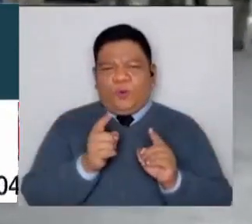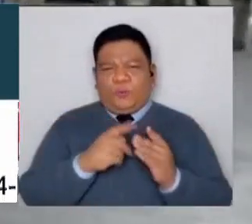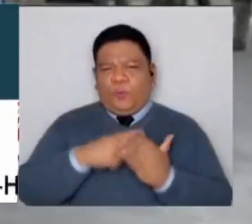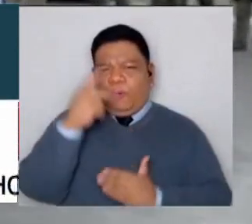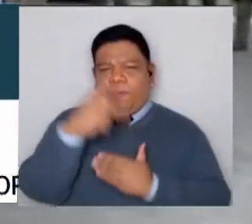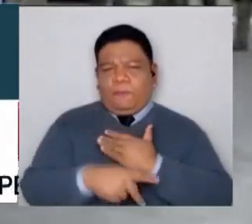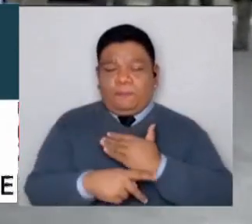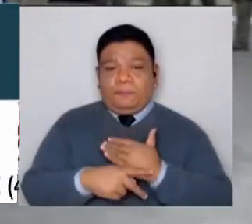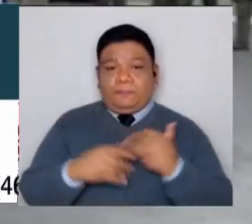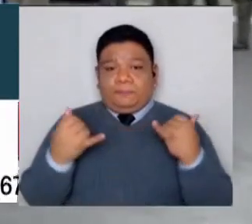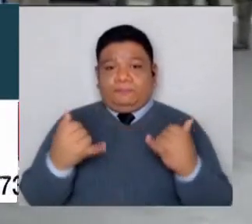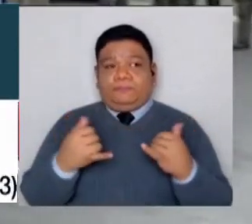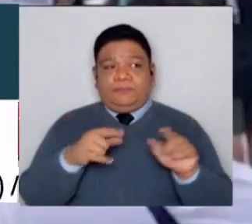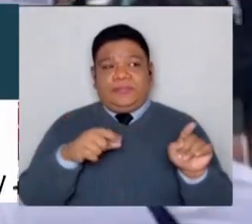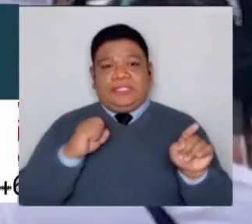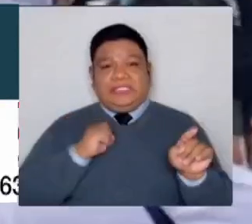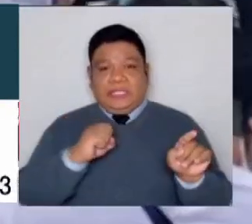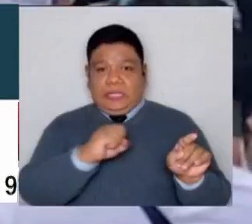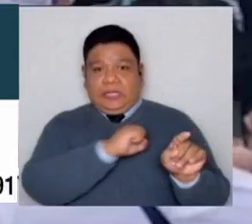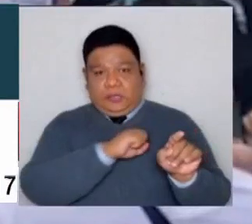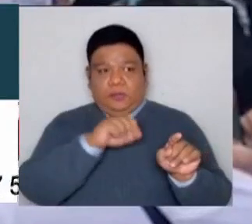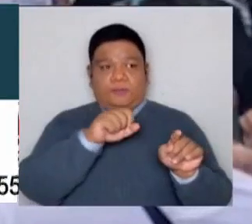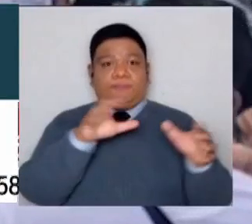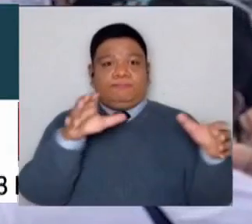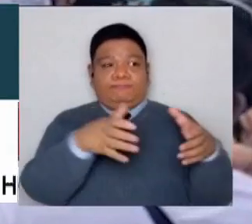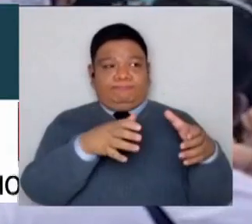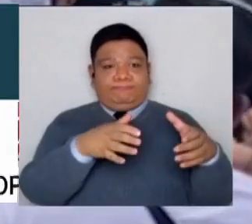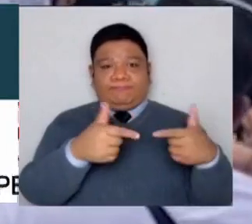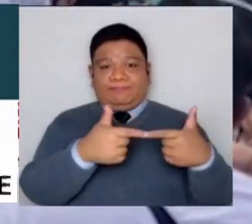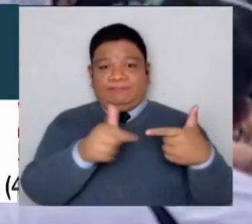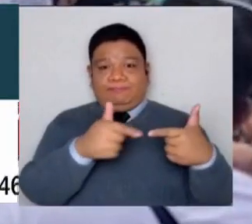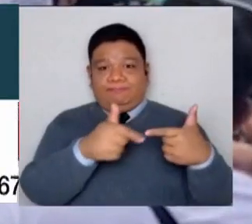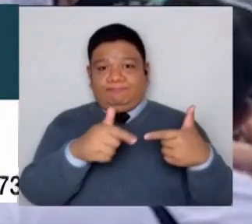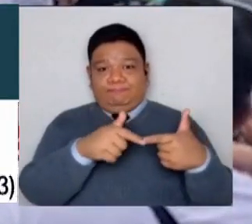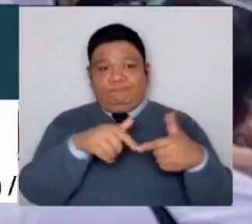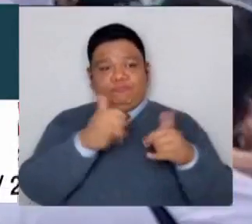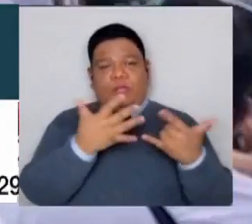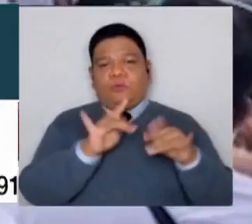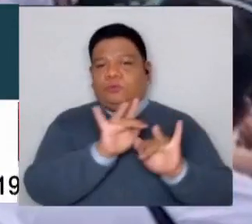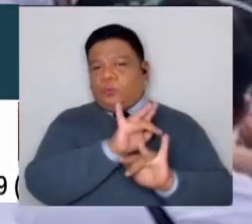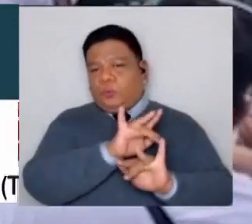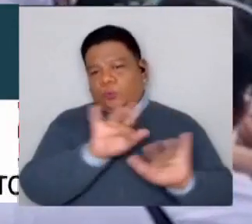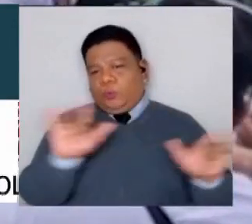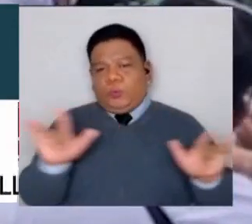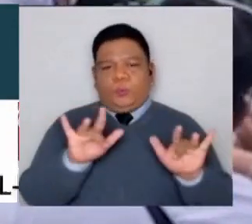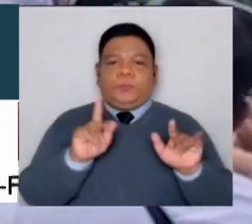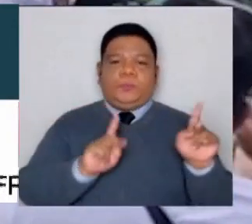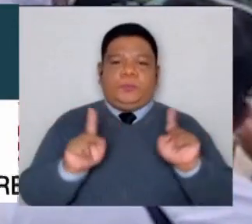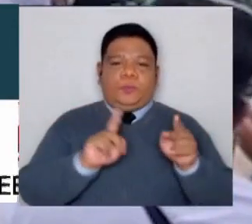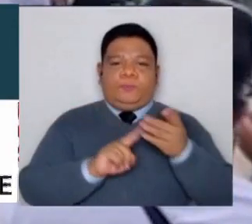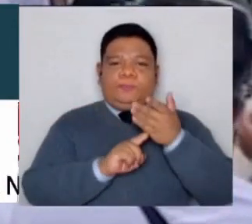of the Senate, where the protest action was held, is now cleared of any protesters. Carmina?